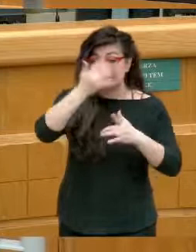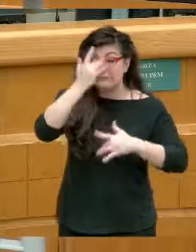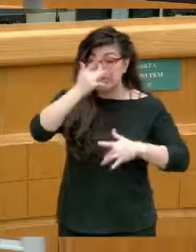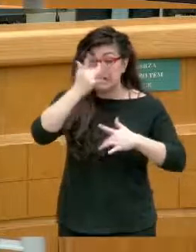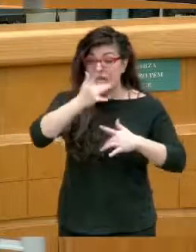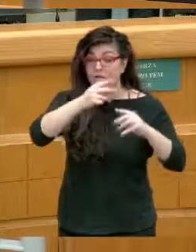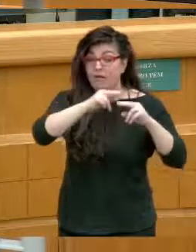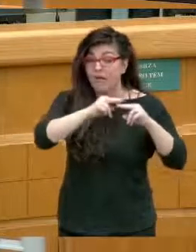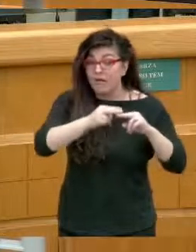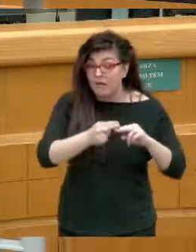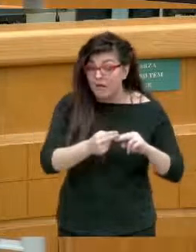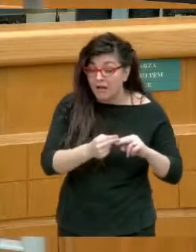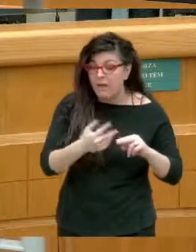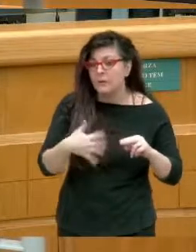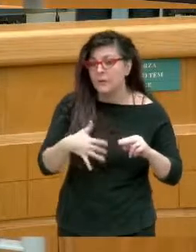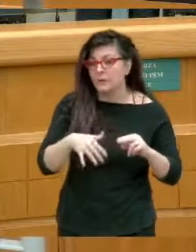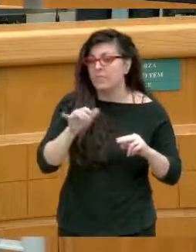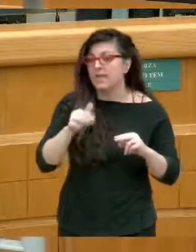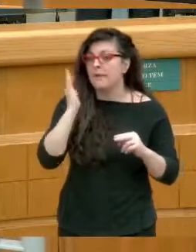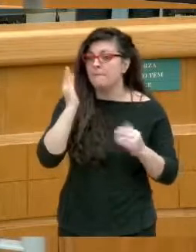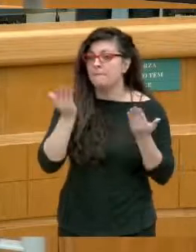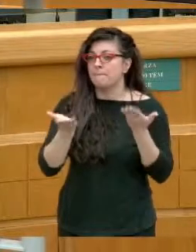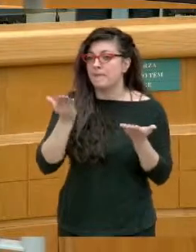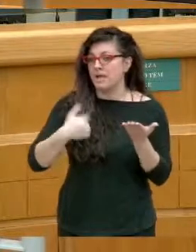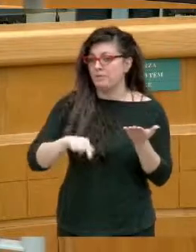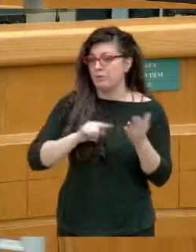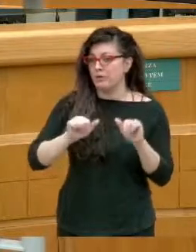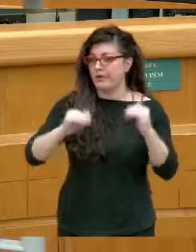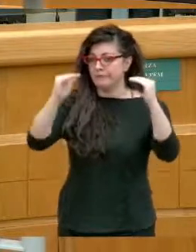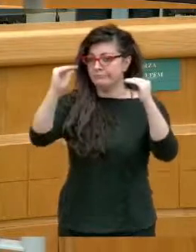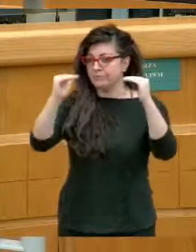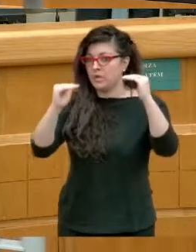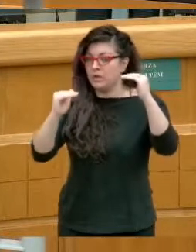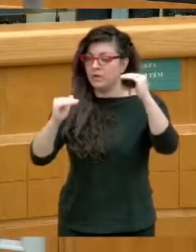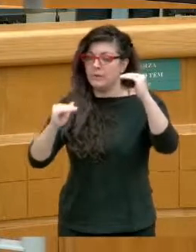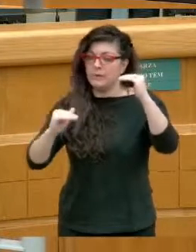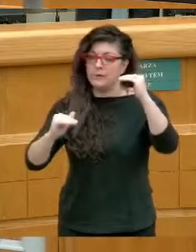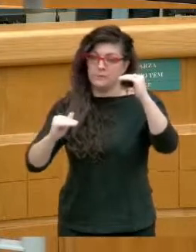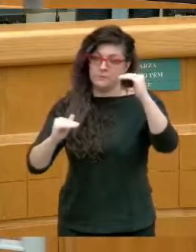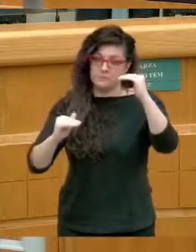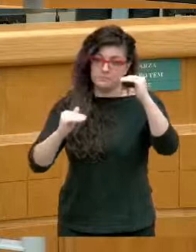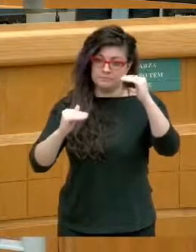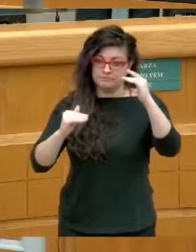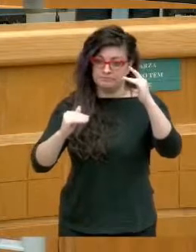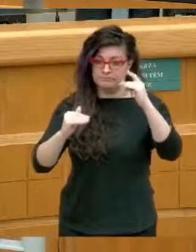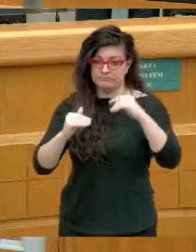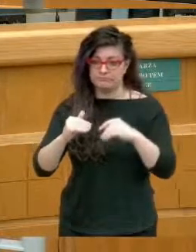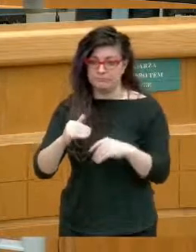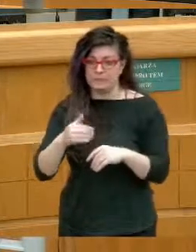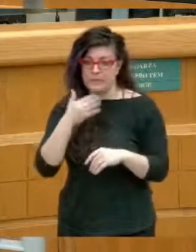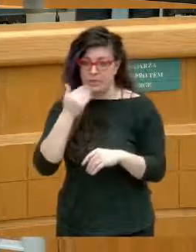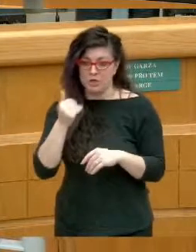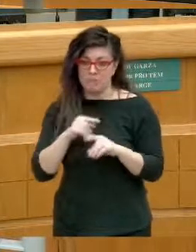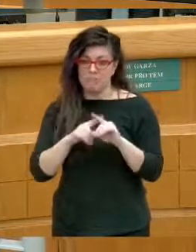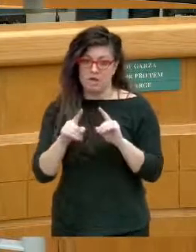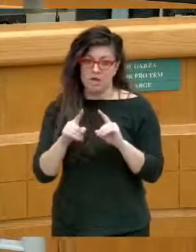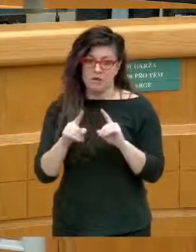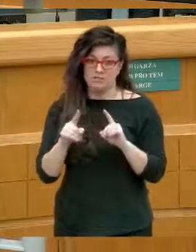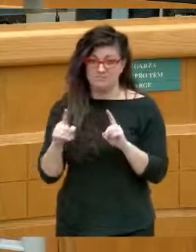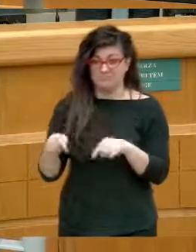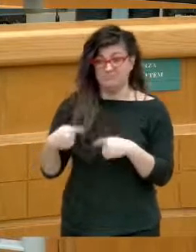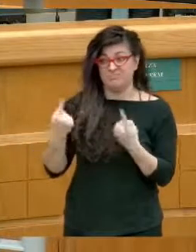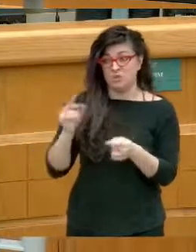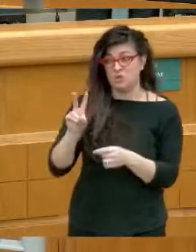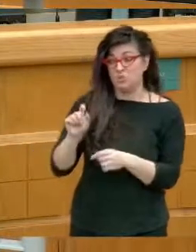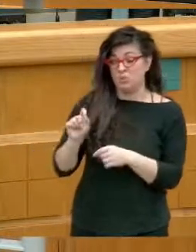this would kind of level back off, and we might go back eventually to something closer to 3x, but we would stay at 2.5x for a